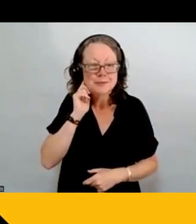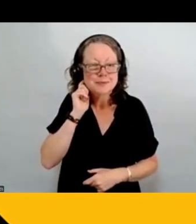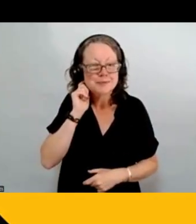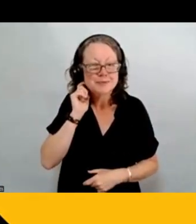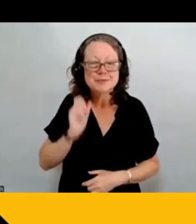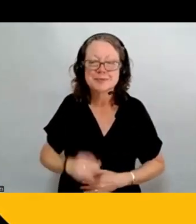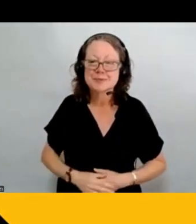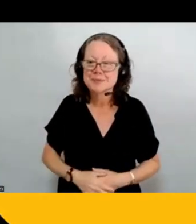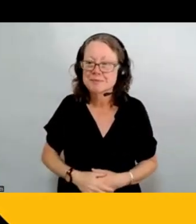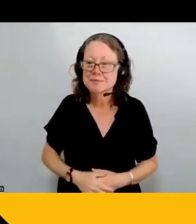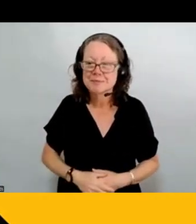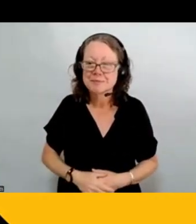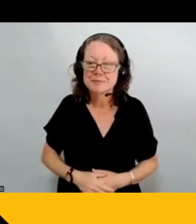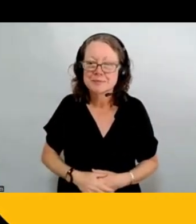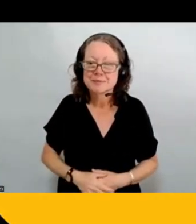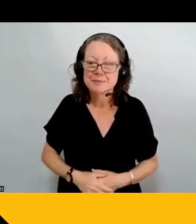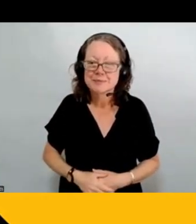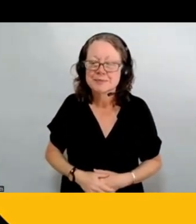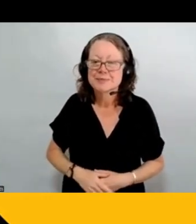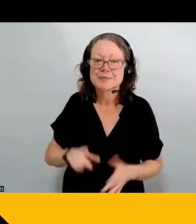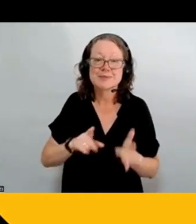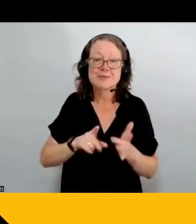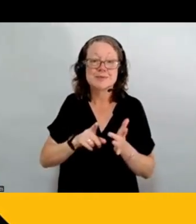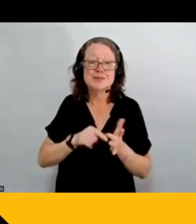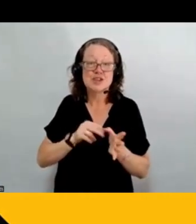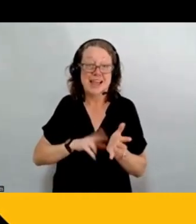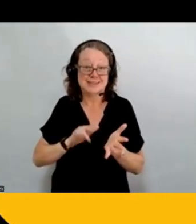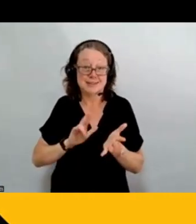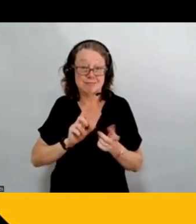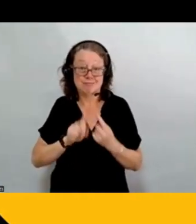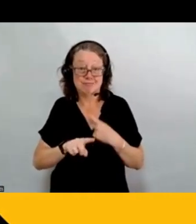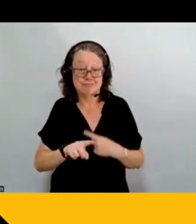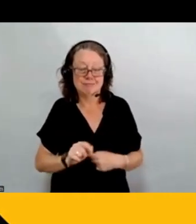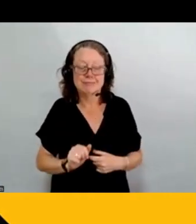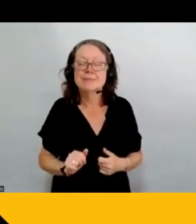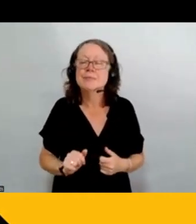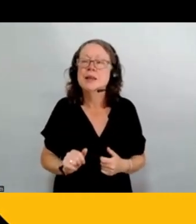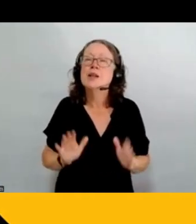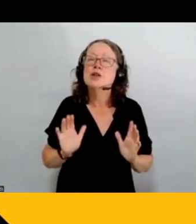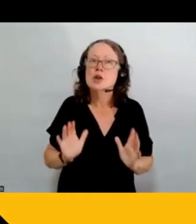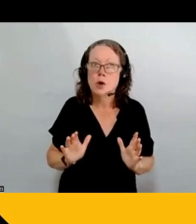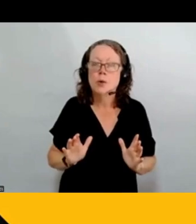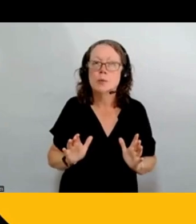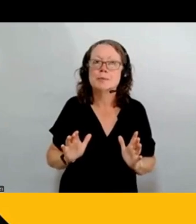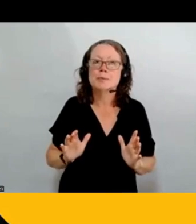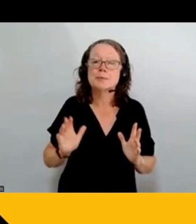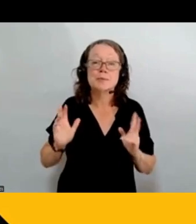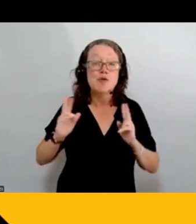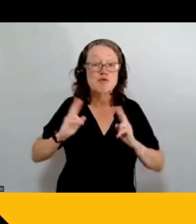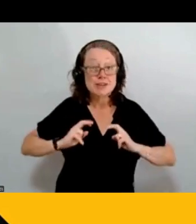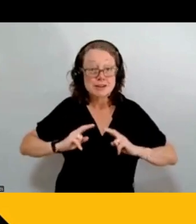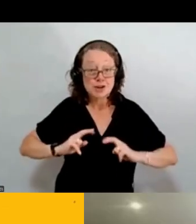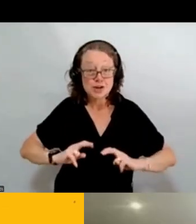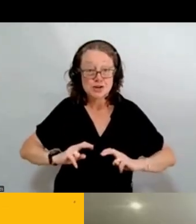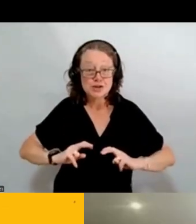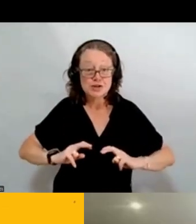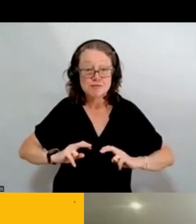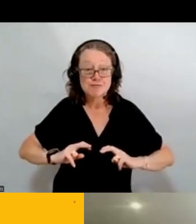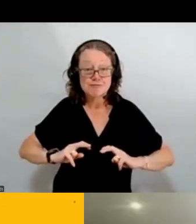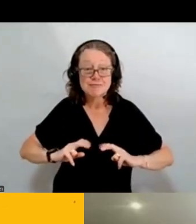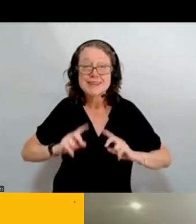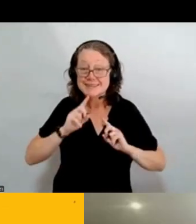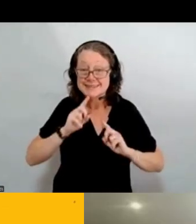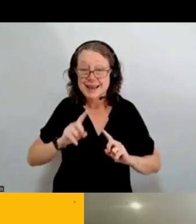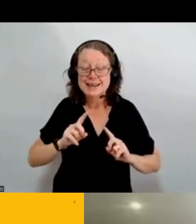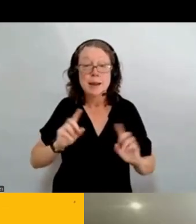you. Yeah, I'll take that one as a starter. So the research basically says that both